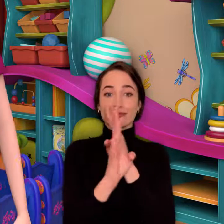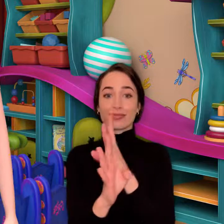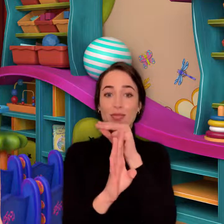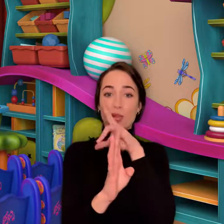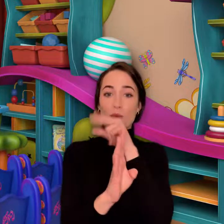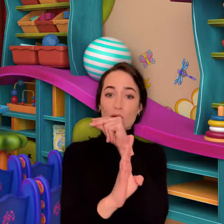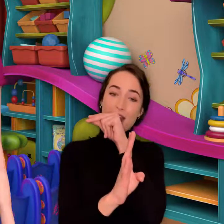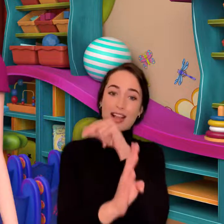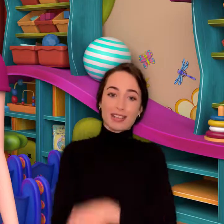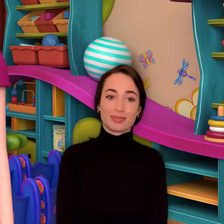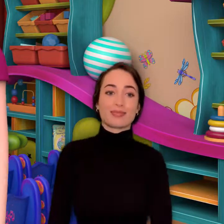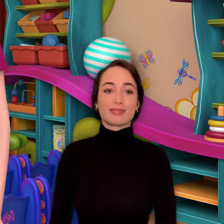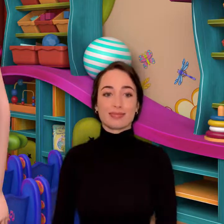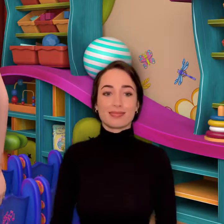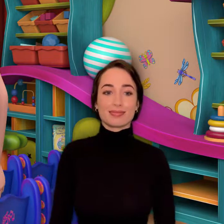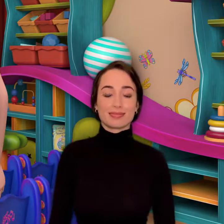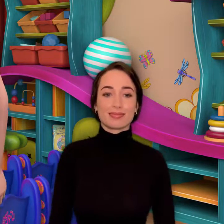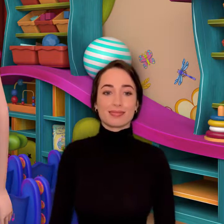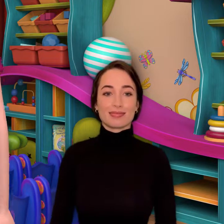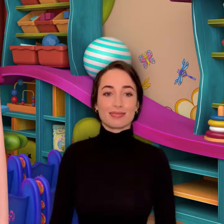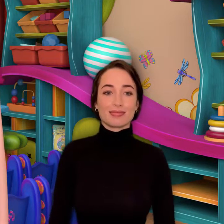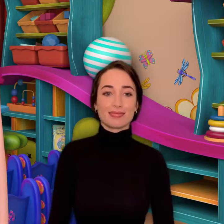with a quack, quack, quack.